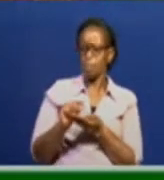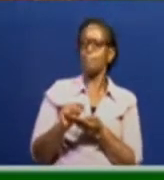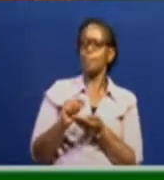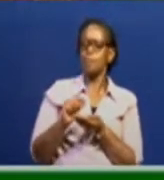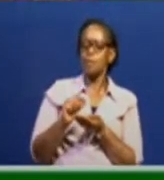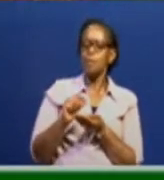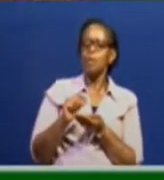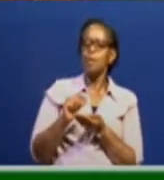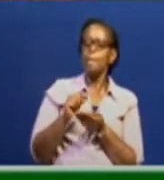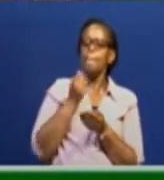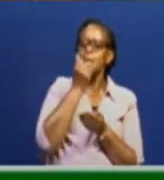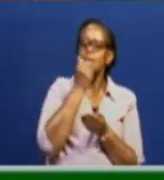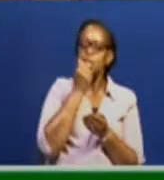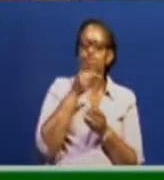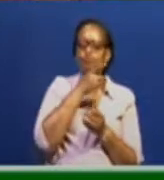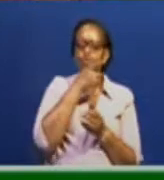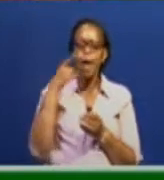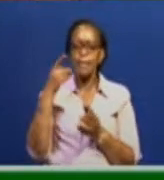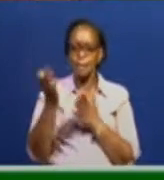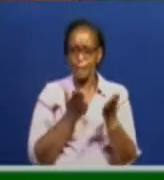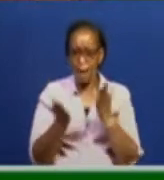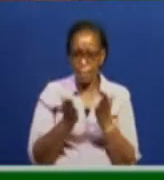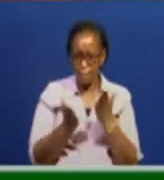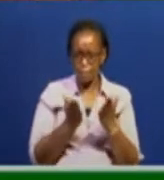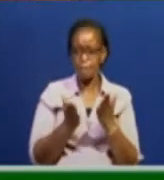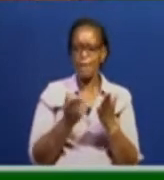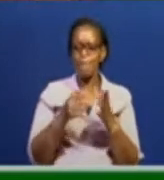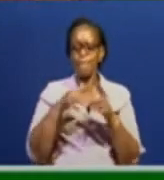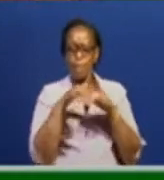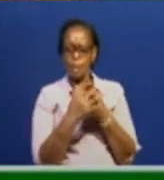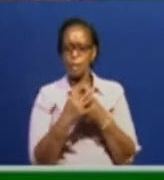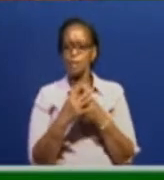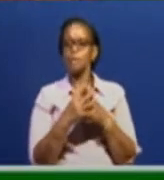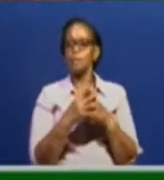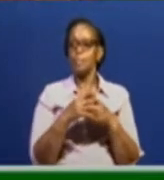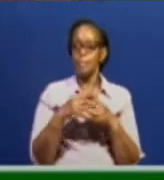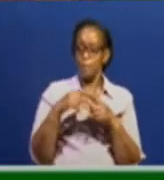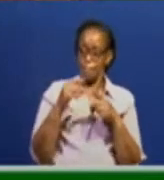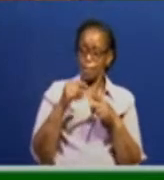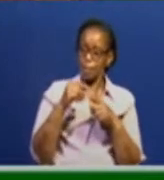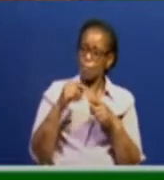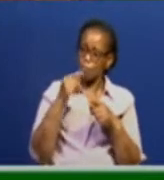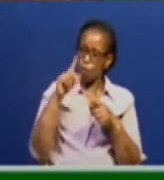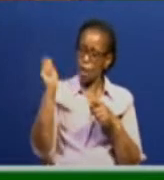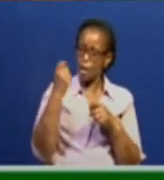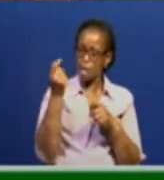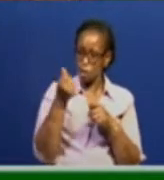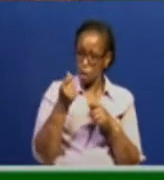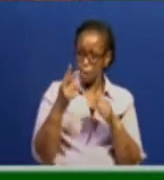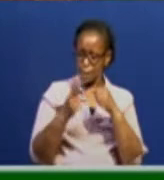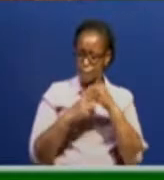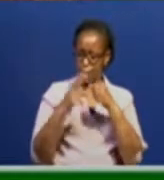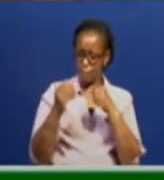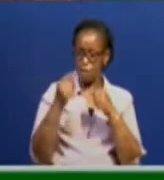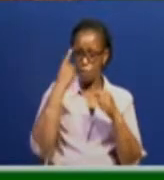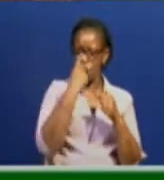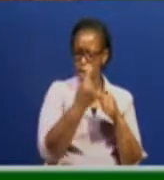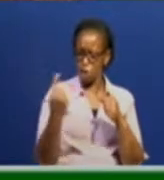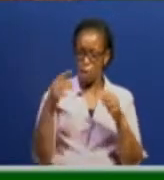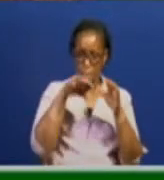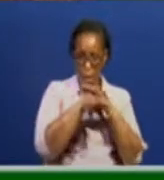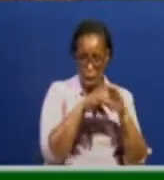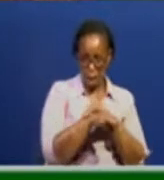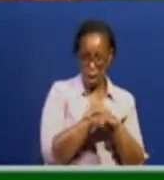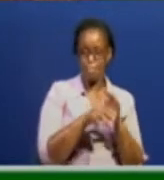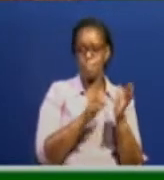service to farmers at a fixed cost, as was announced by the Minister, of Kenya shillings 70 per bag, which